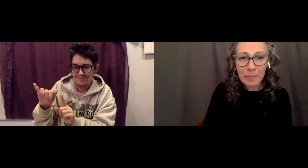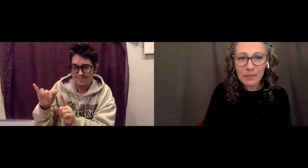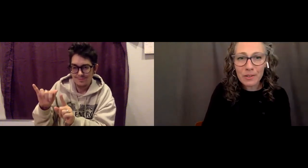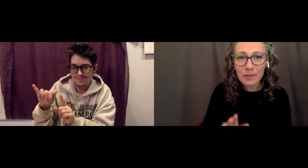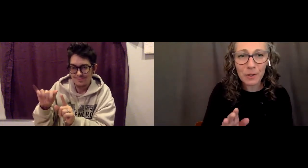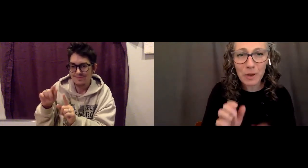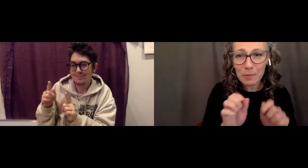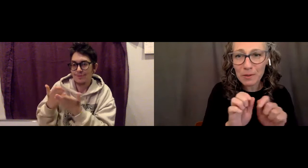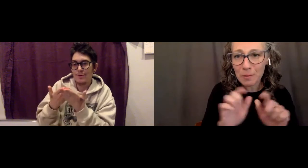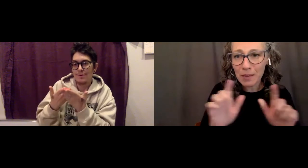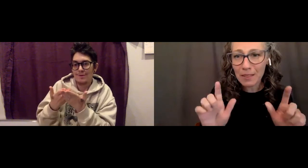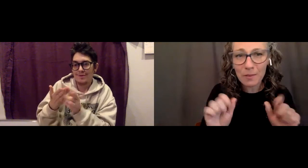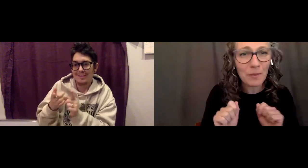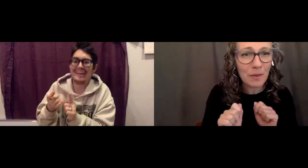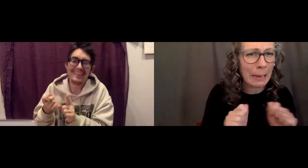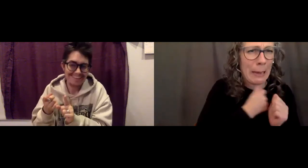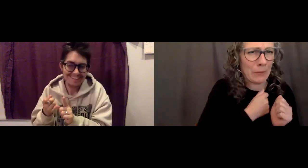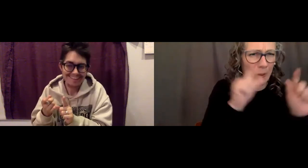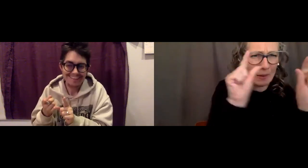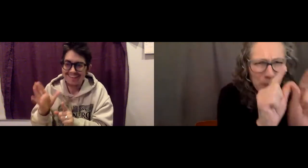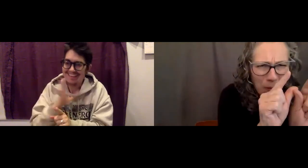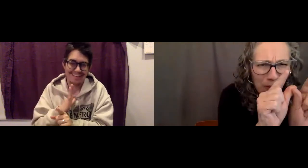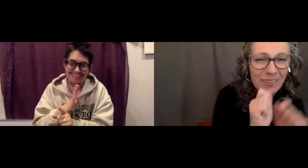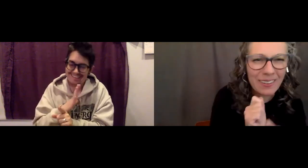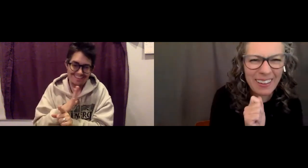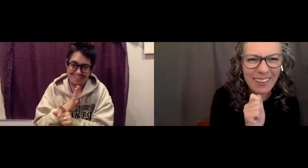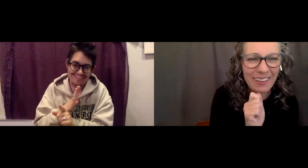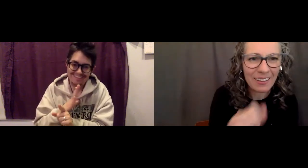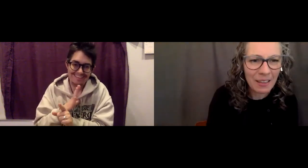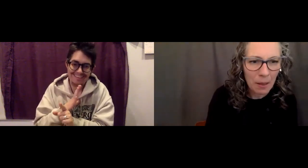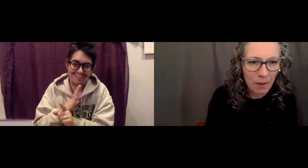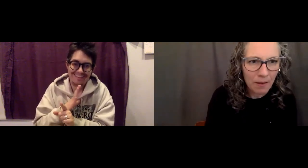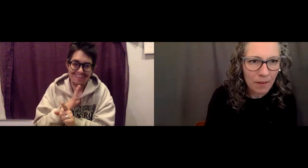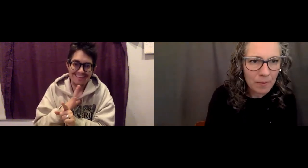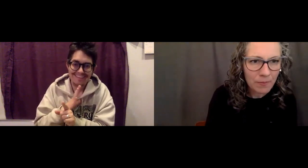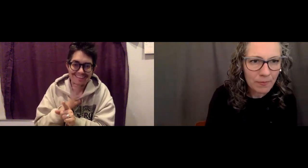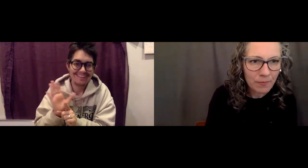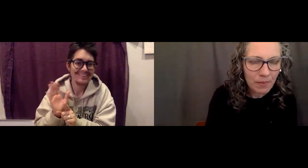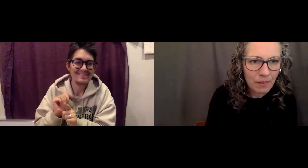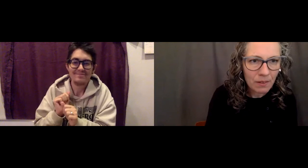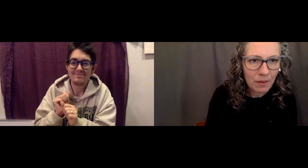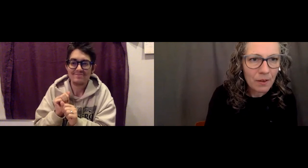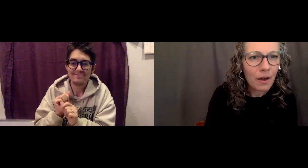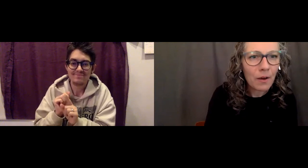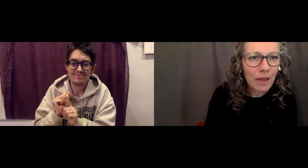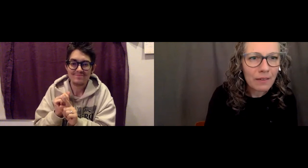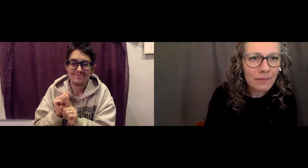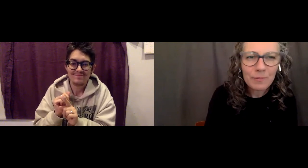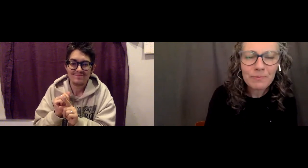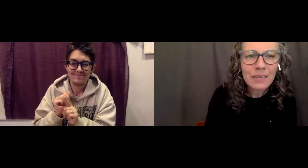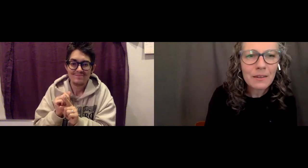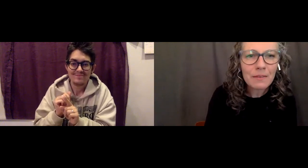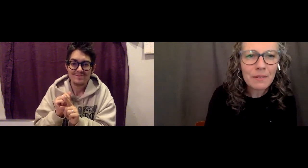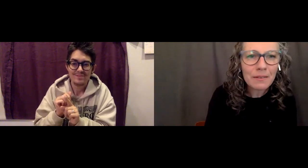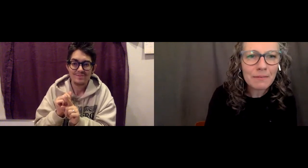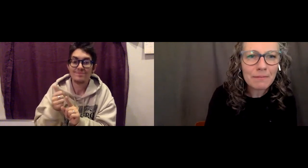Lorelei, I apologize. Are you able to make the? I've made it so that you and Thorne should be the only ones on the screen. Is it not the two of you? Okay.